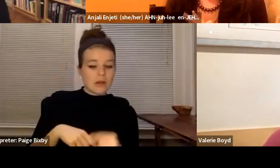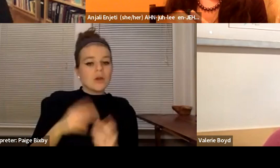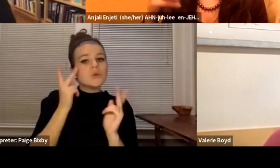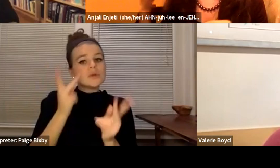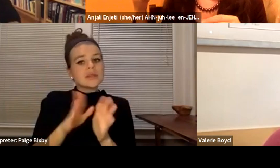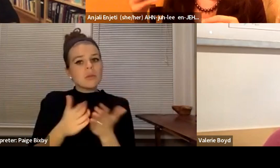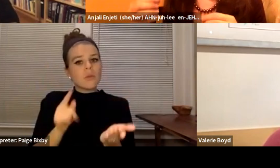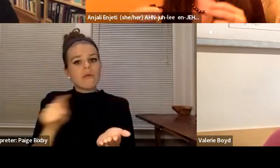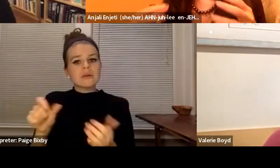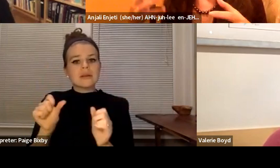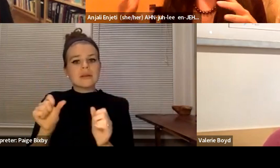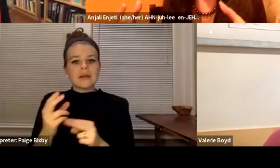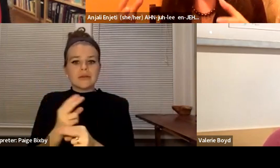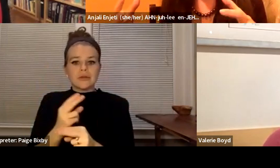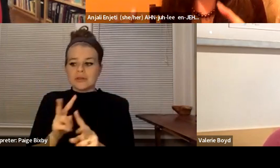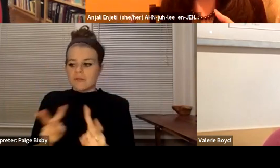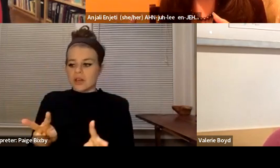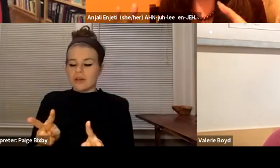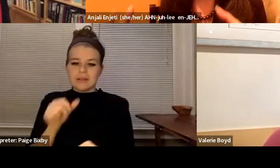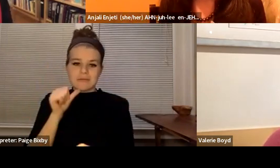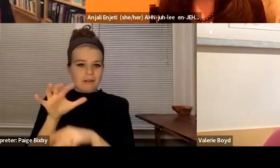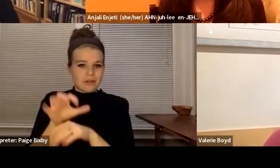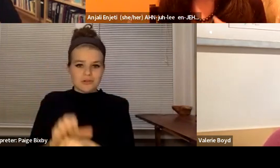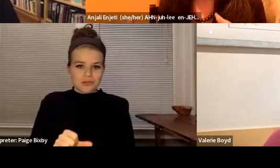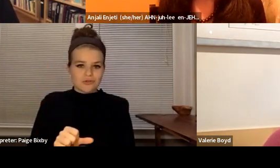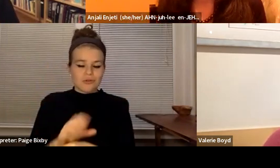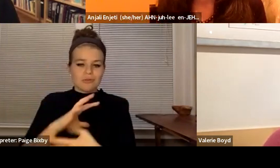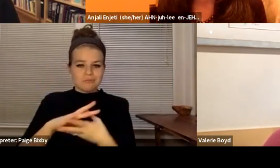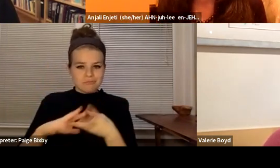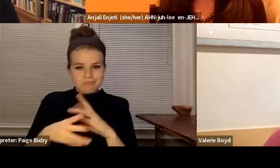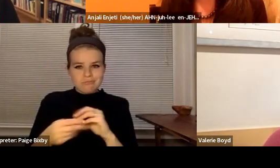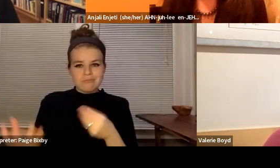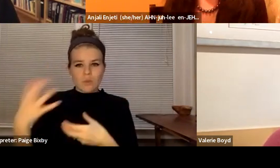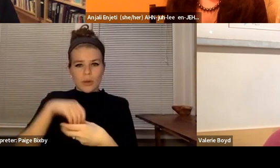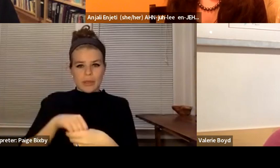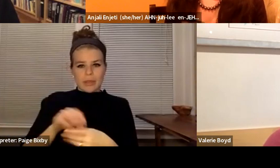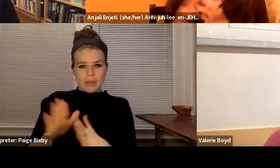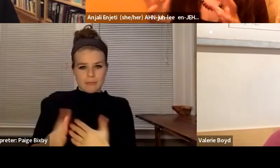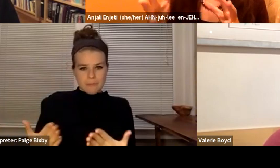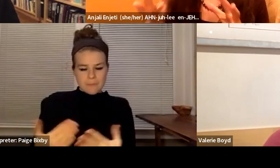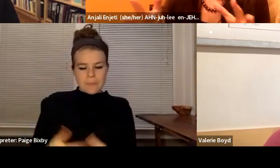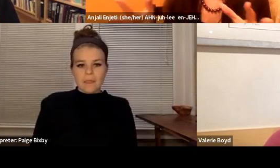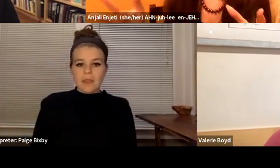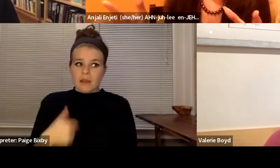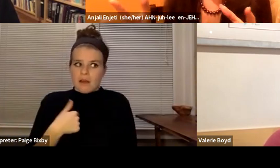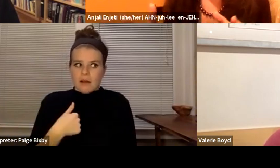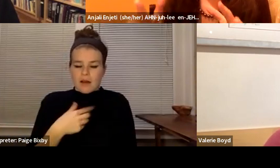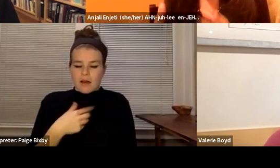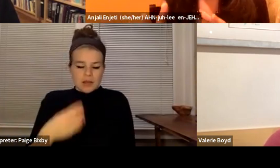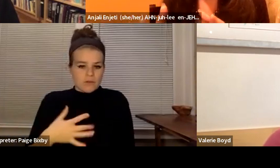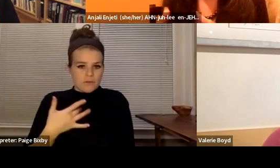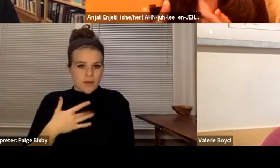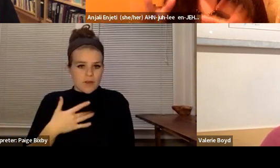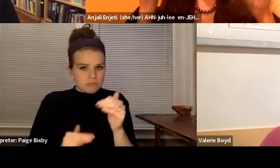allowed to use very sort of non-traditional narratives in storytelling. And I've never felt that Black and